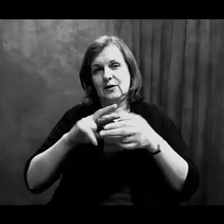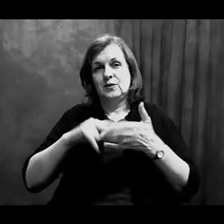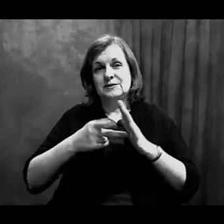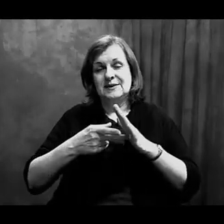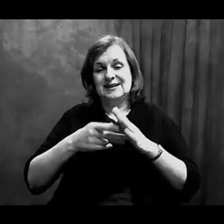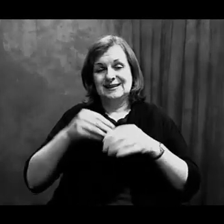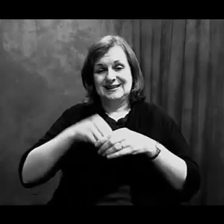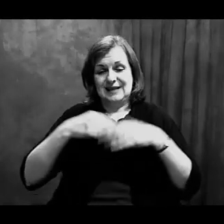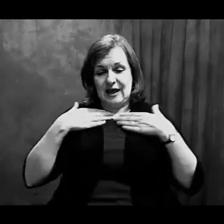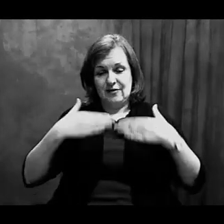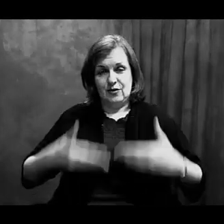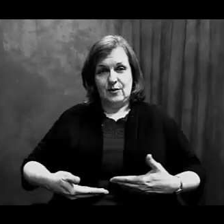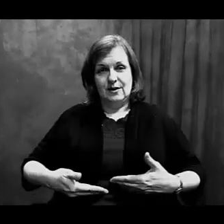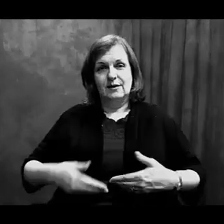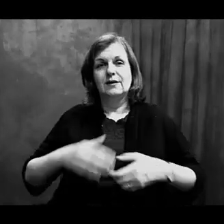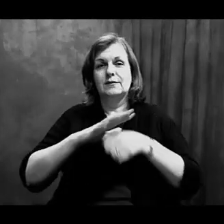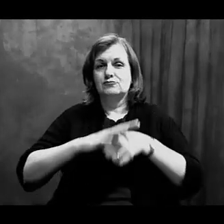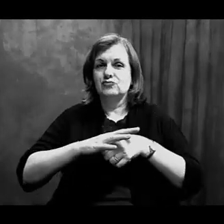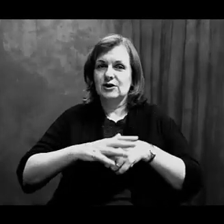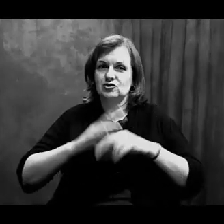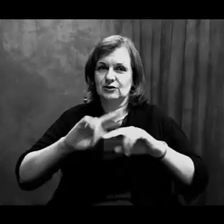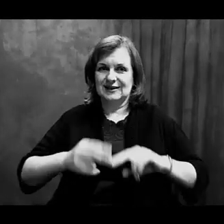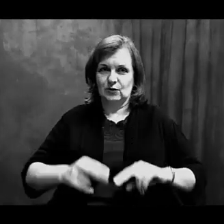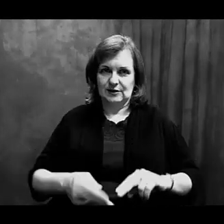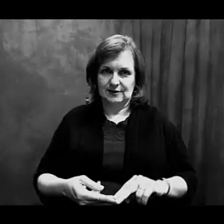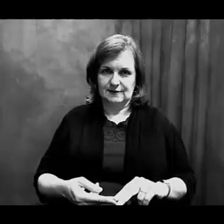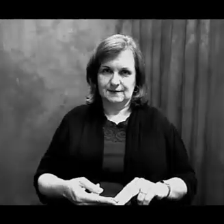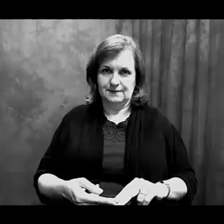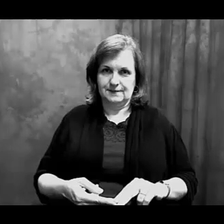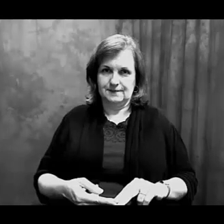which decreases the pressure.